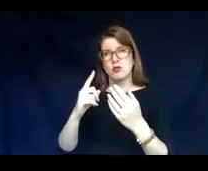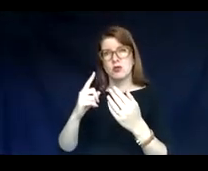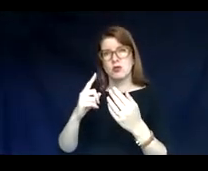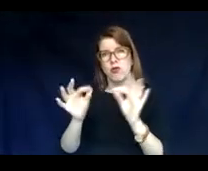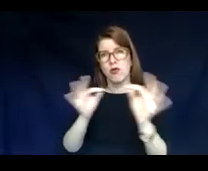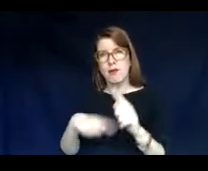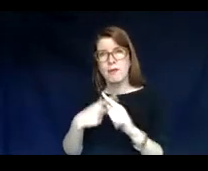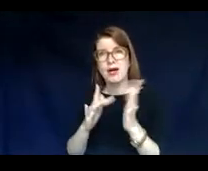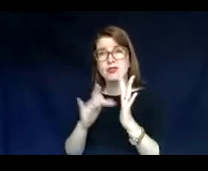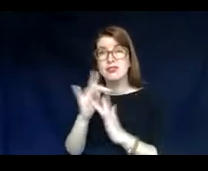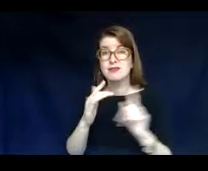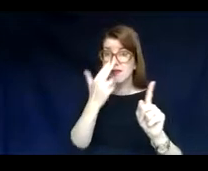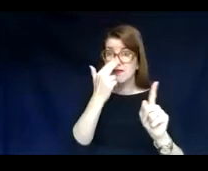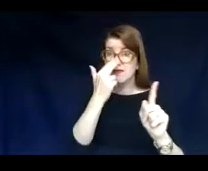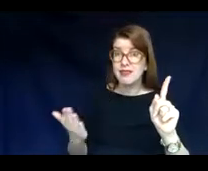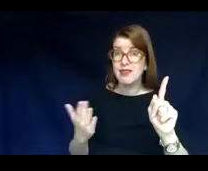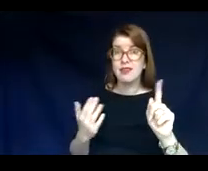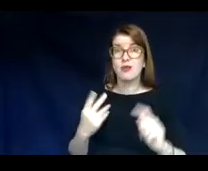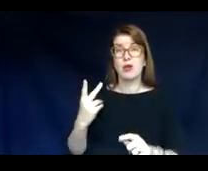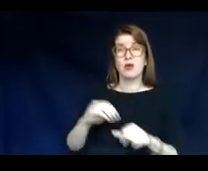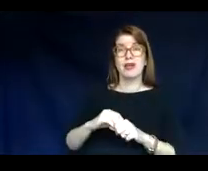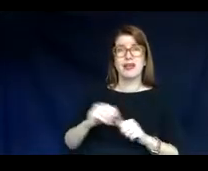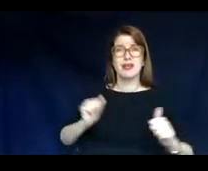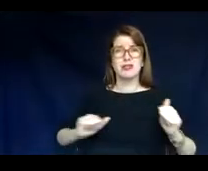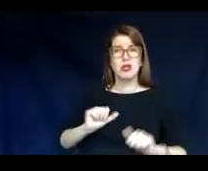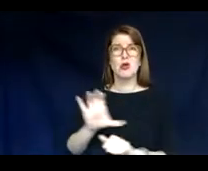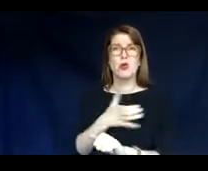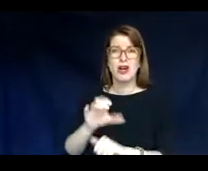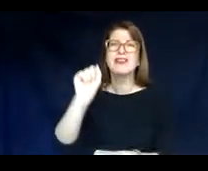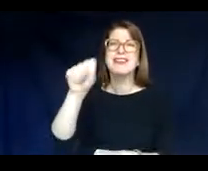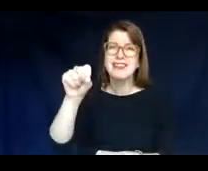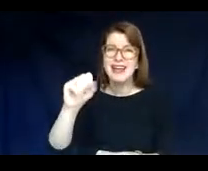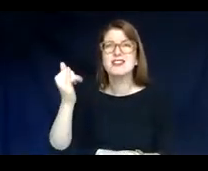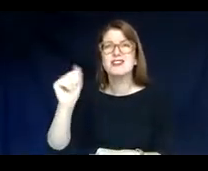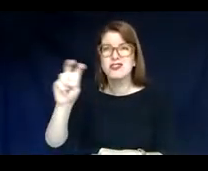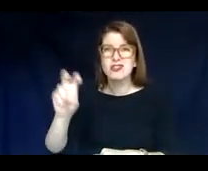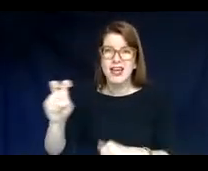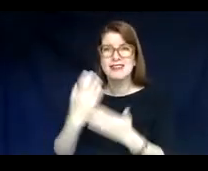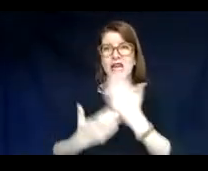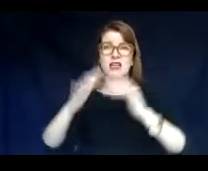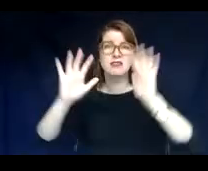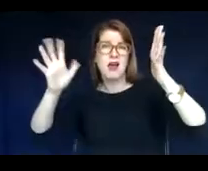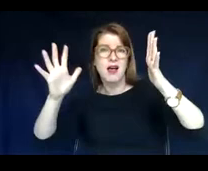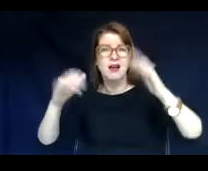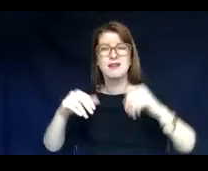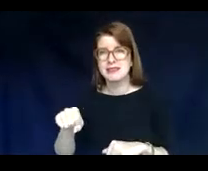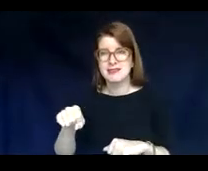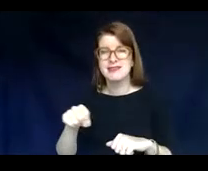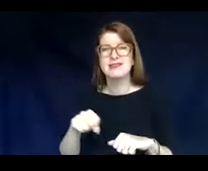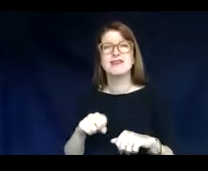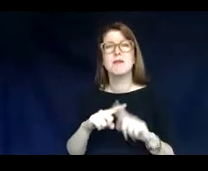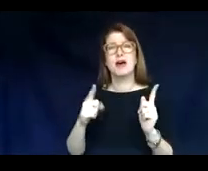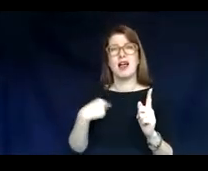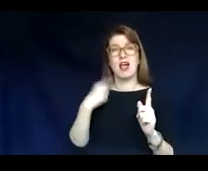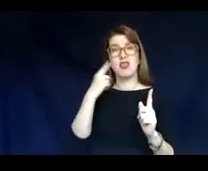Now, here's some funny things. We were in a show choir together, and before you ask, yes, there were jazz hands in it. And at one point, I even had this